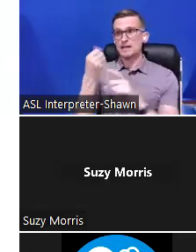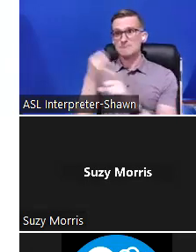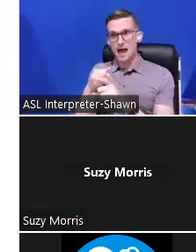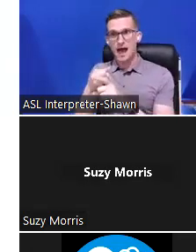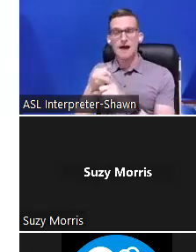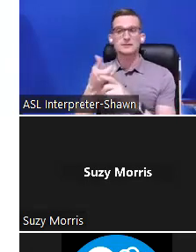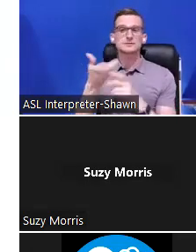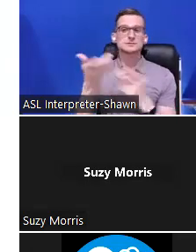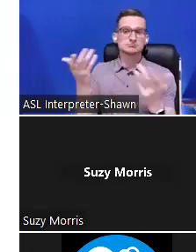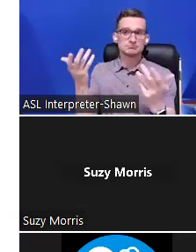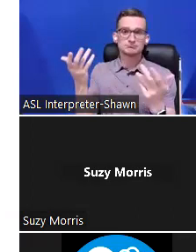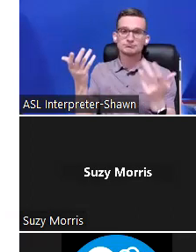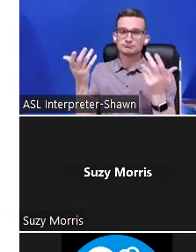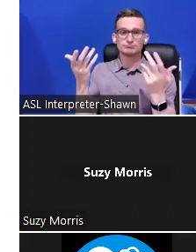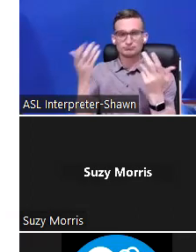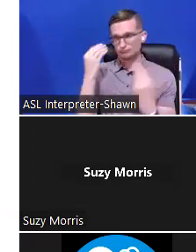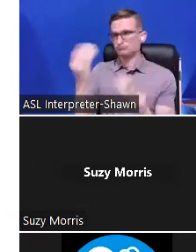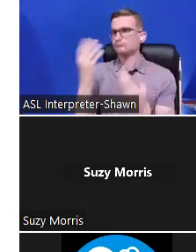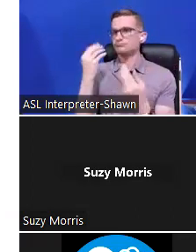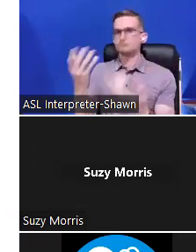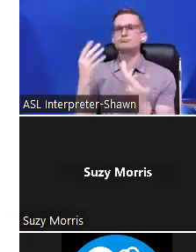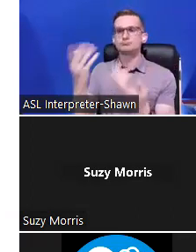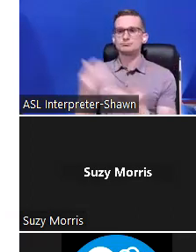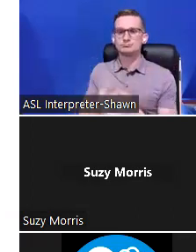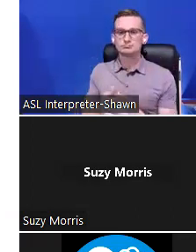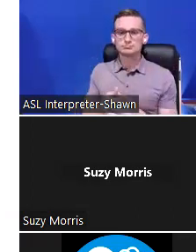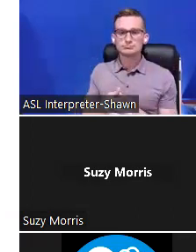as the BHA implementation